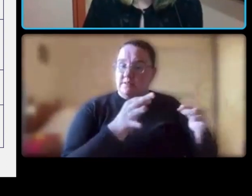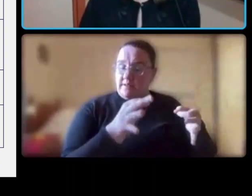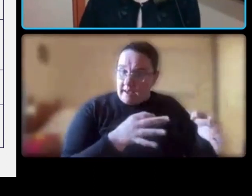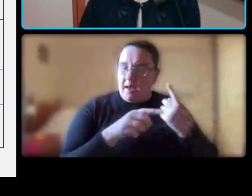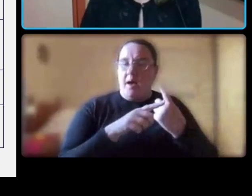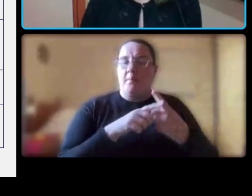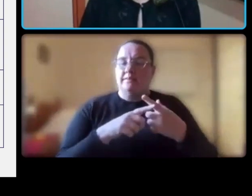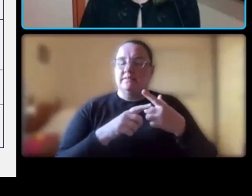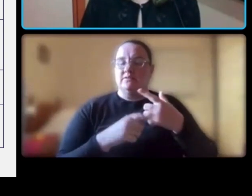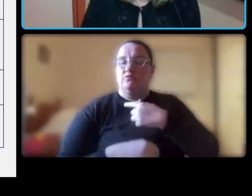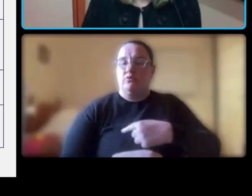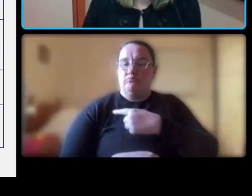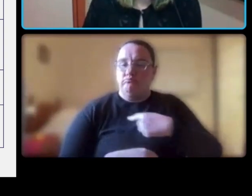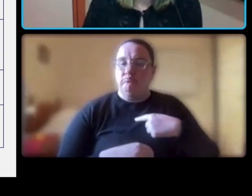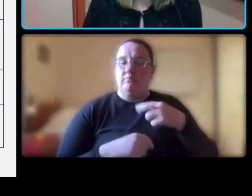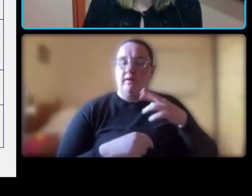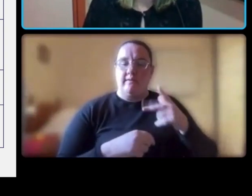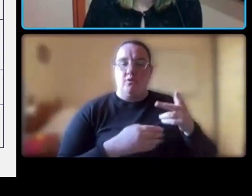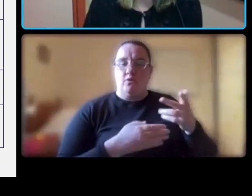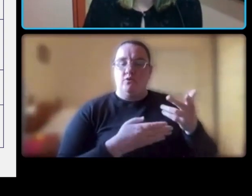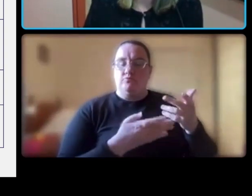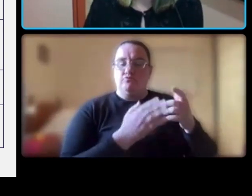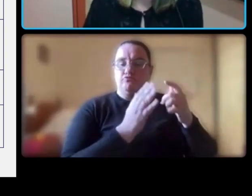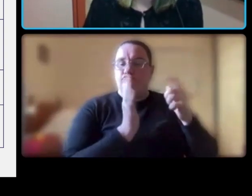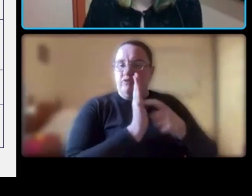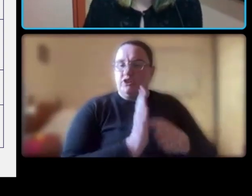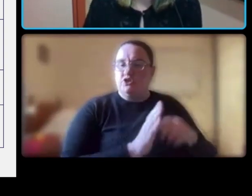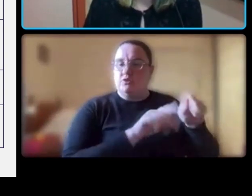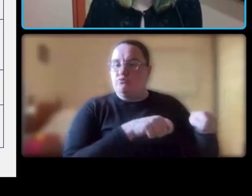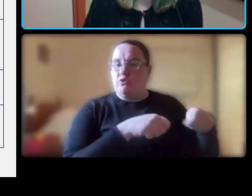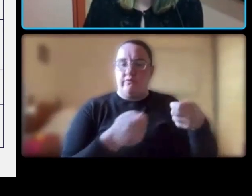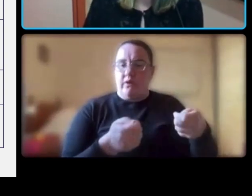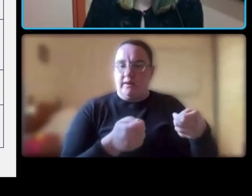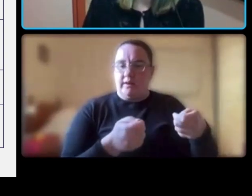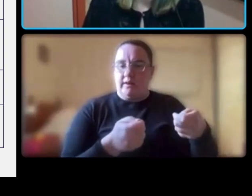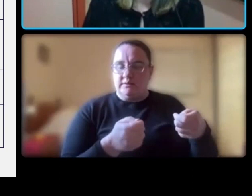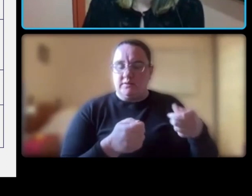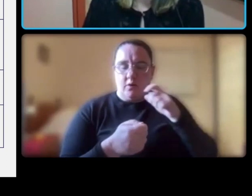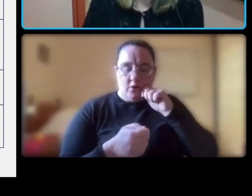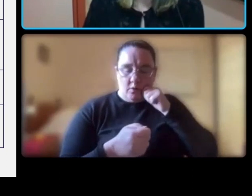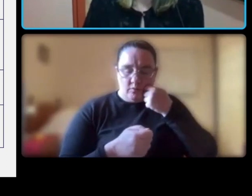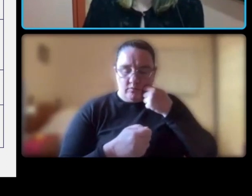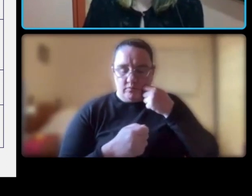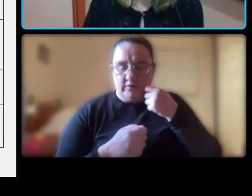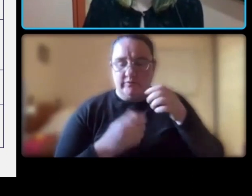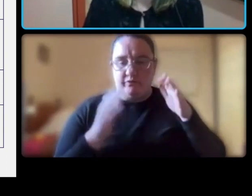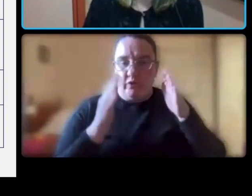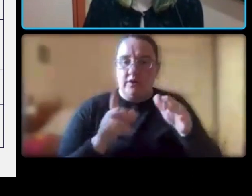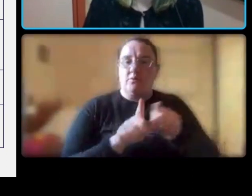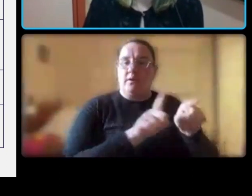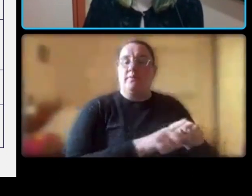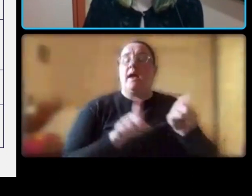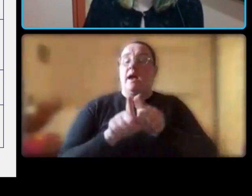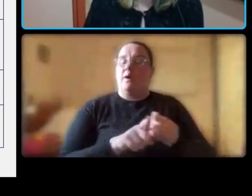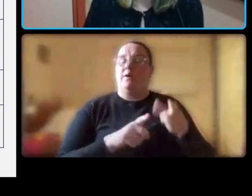all registered providers. A new regulatory model, which you'll hear about today as well, that includes enhanced